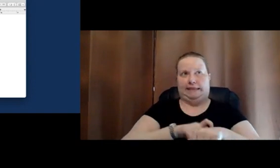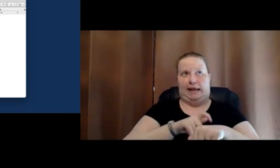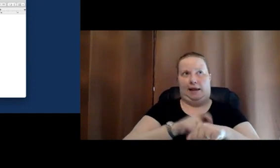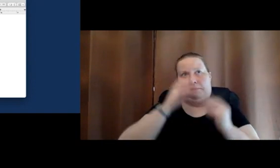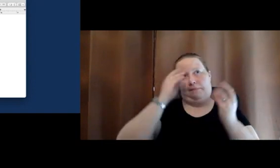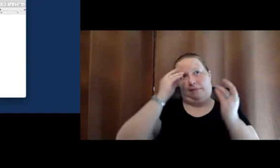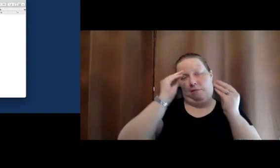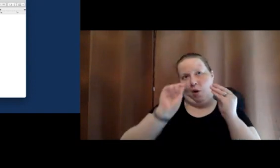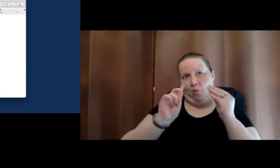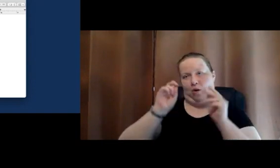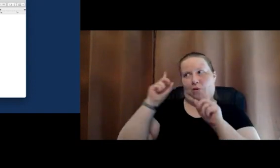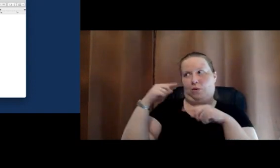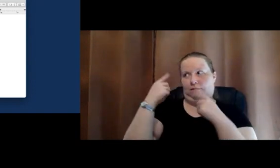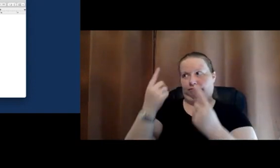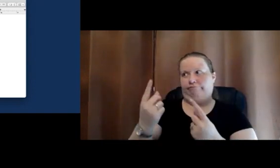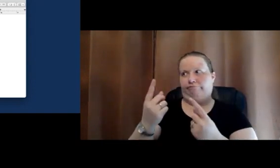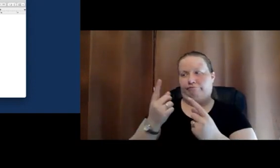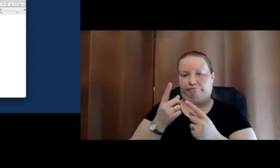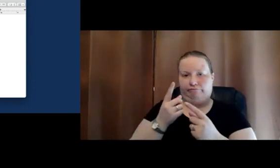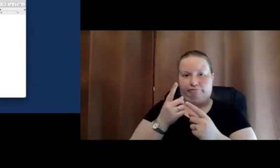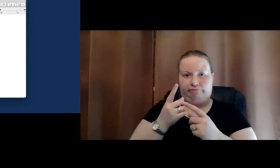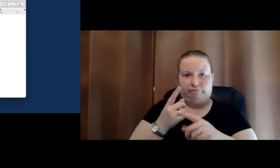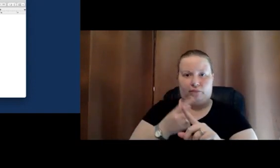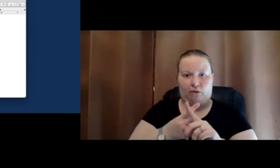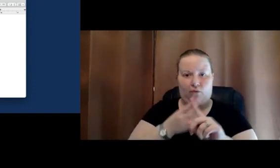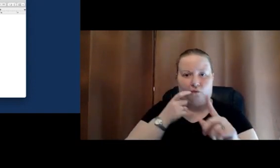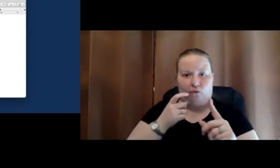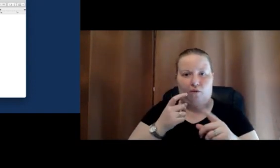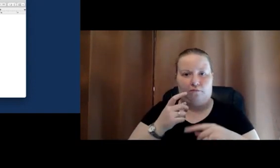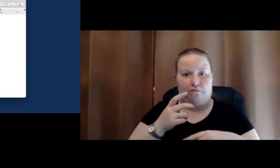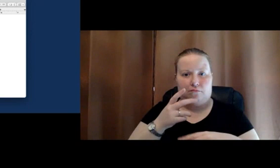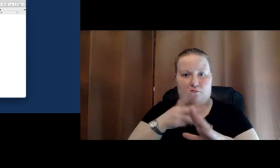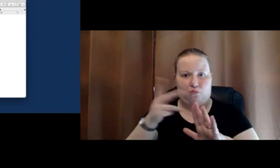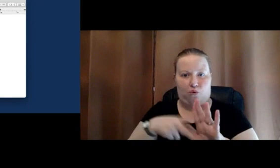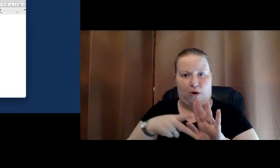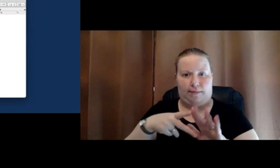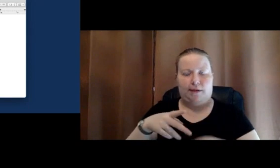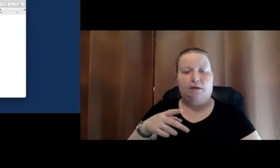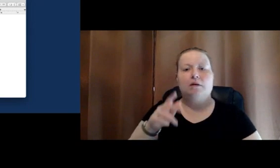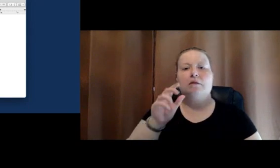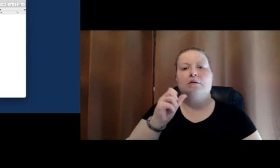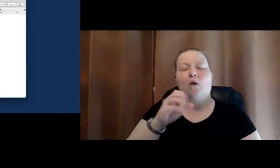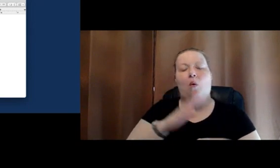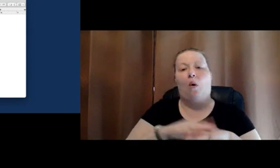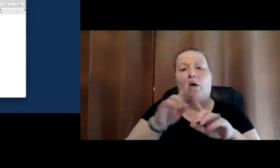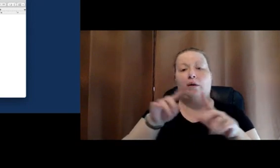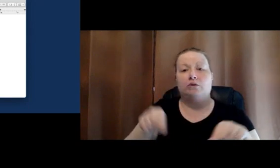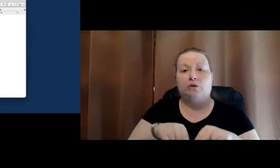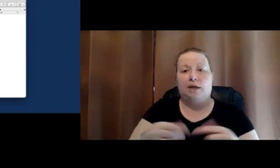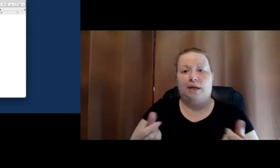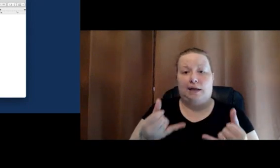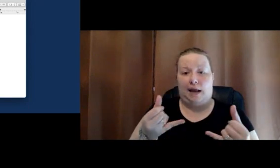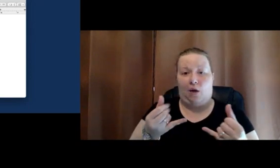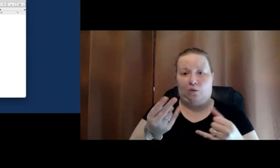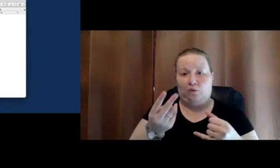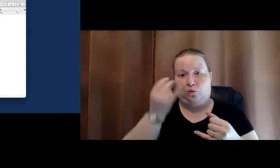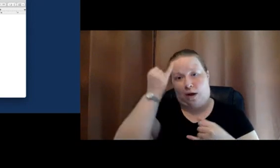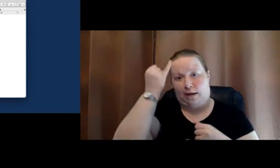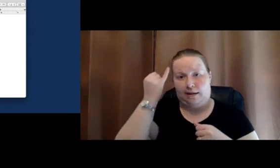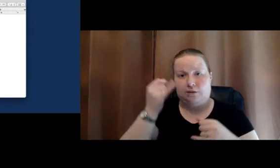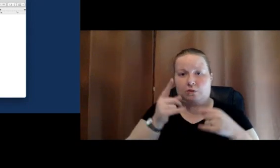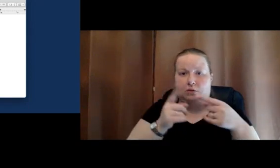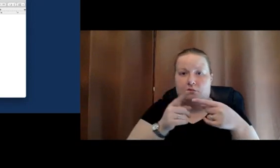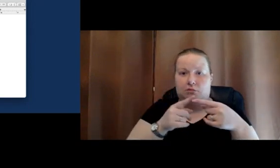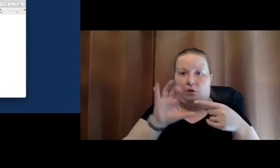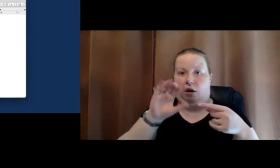we've come from in terms of programming. So on the screen right now are sort of two ideas. One is a little console